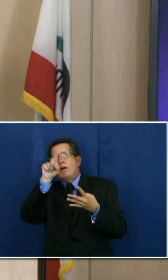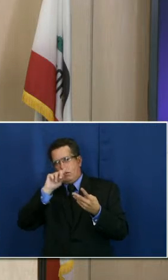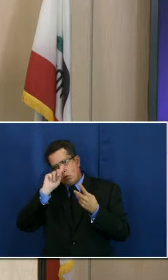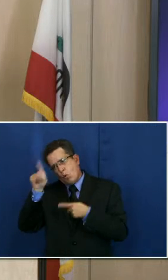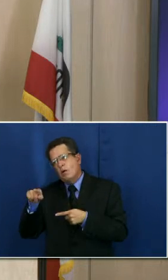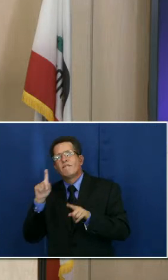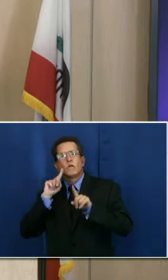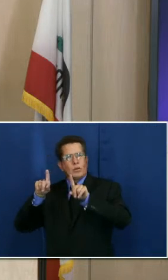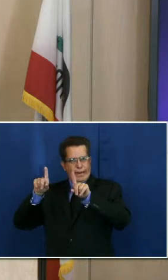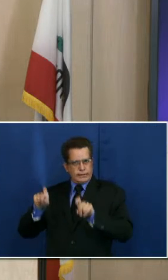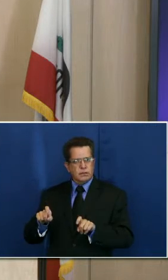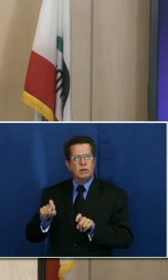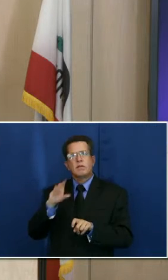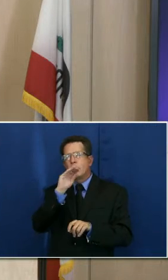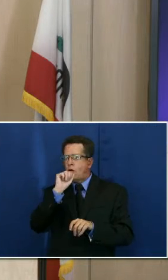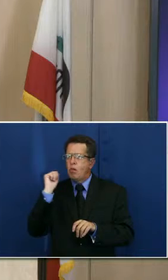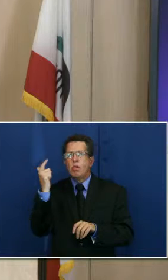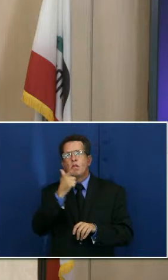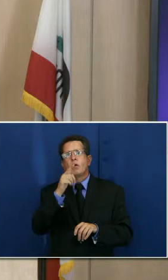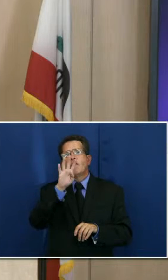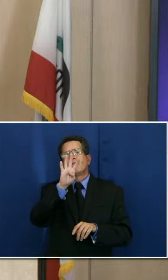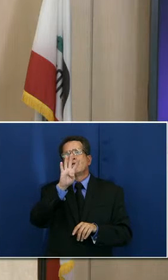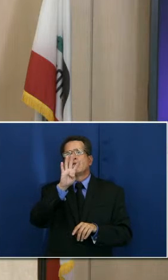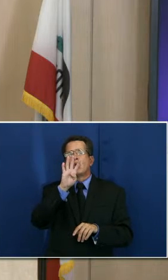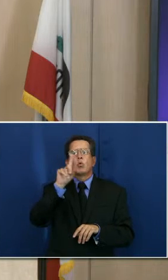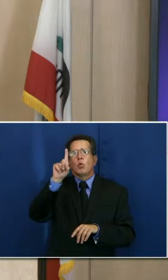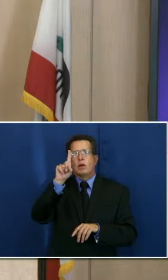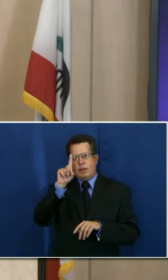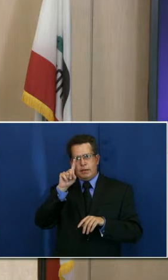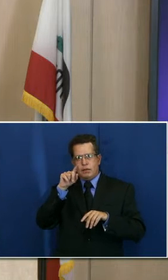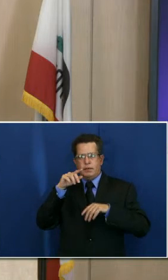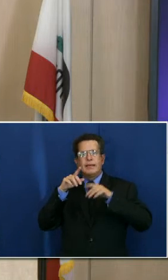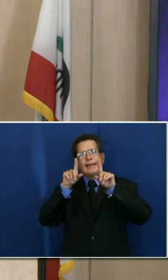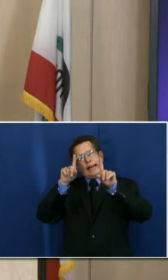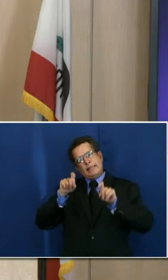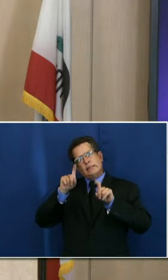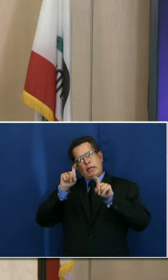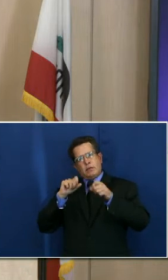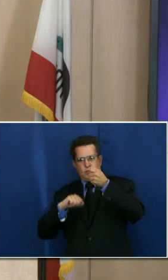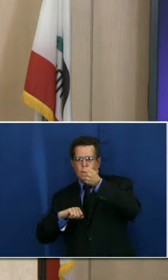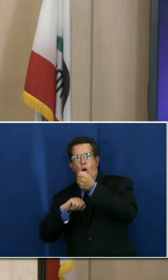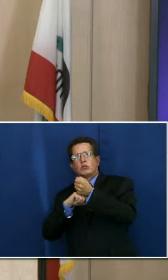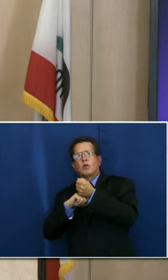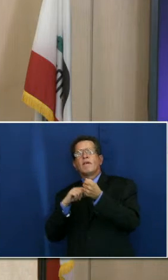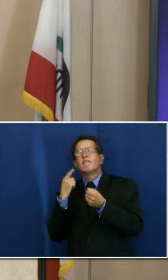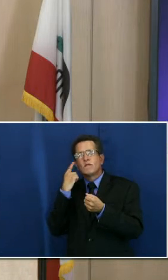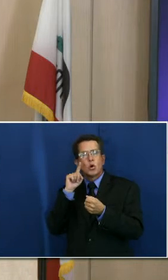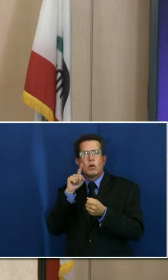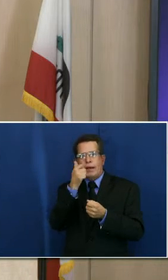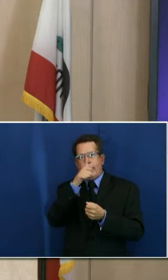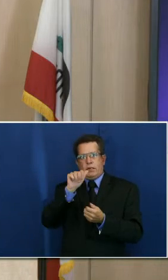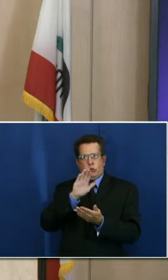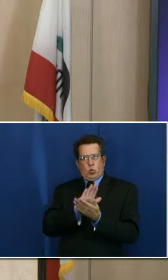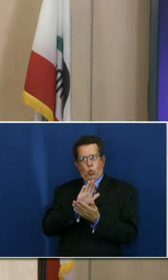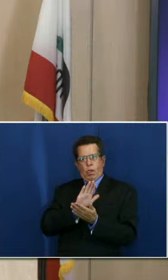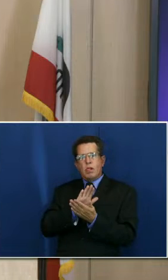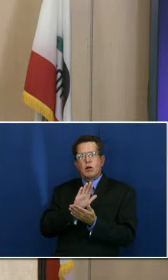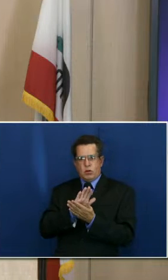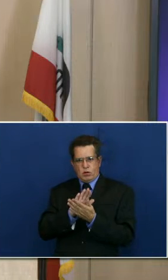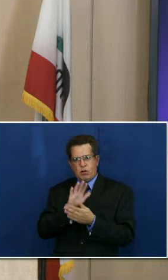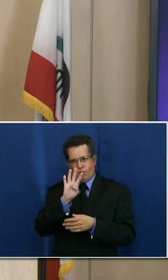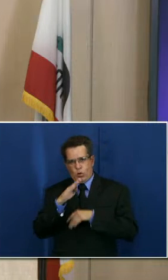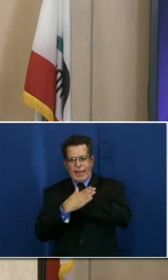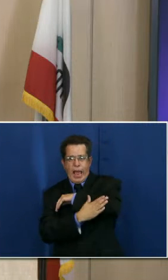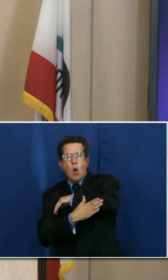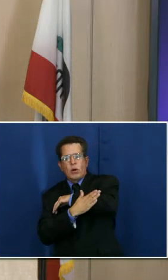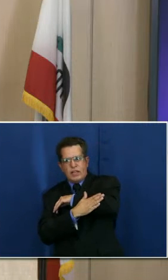have made available testing at all 41 of the county-sponsored testing sites for any school personnel who would like to